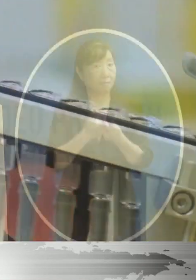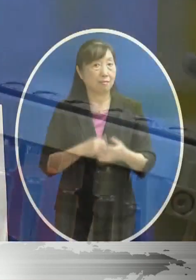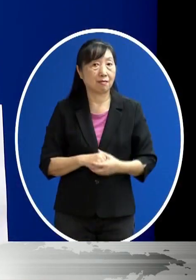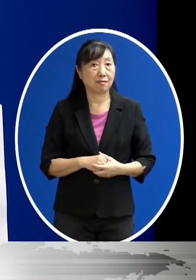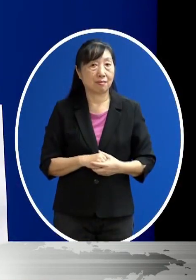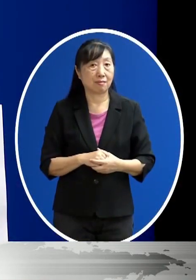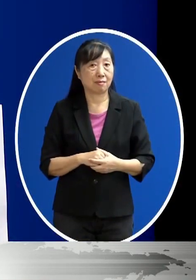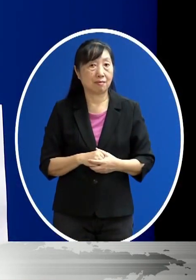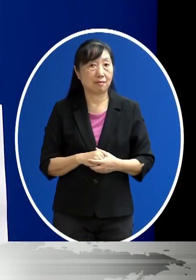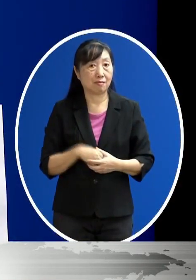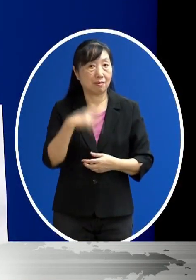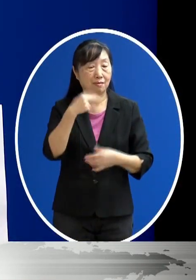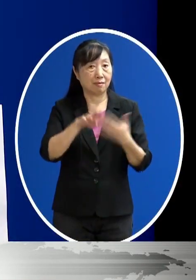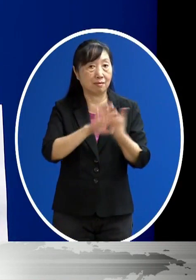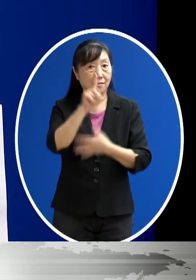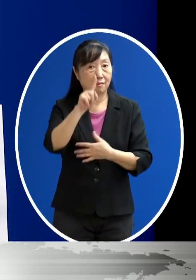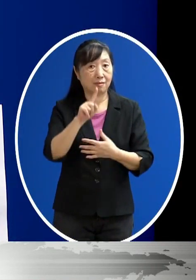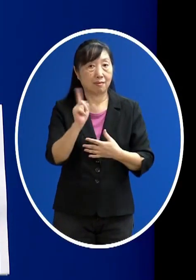and older.